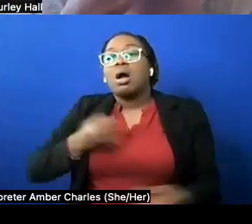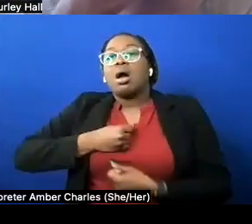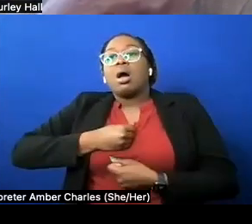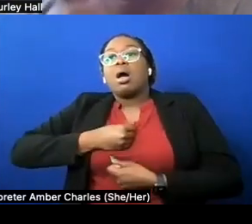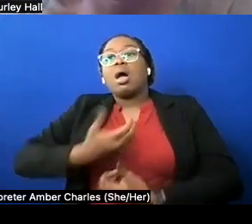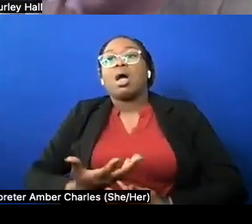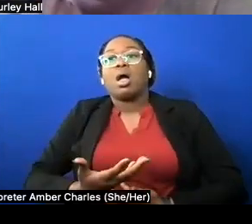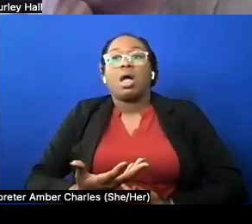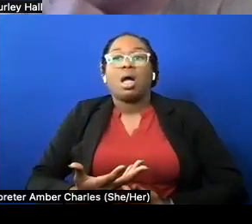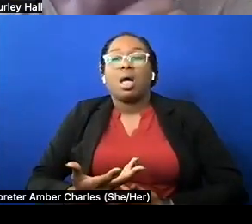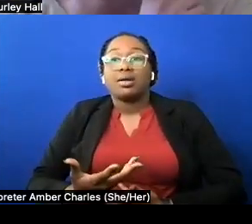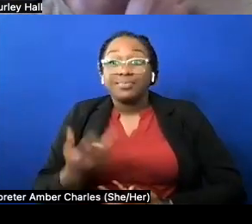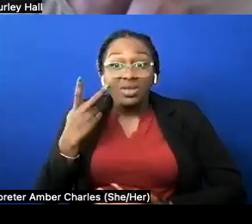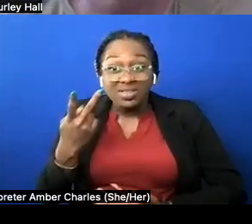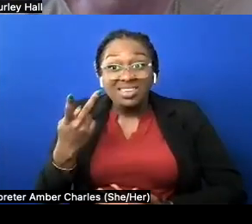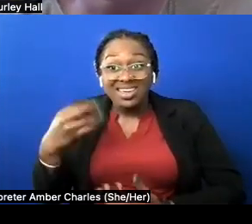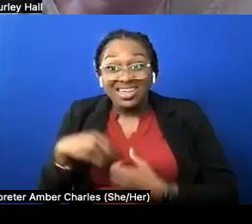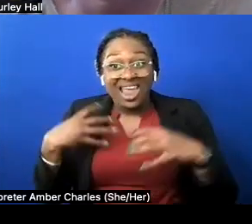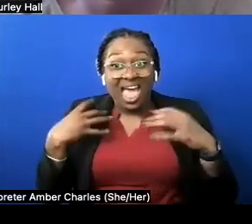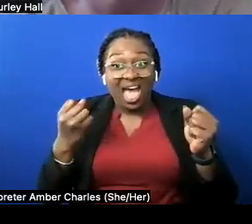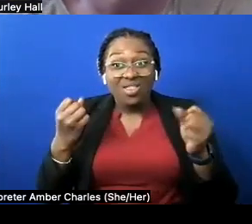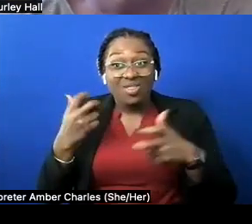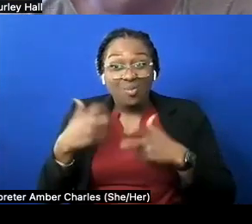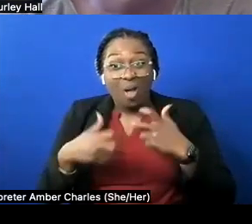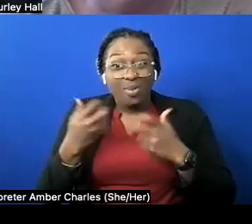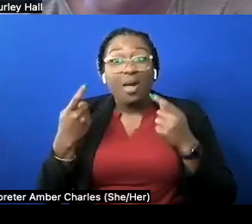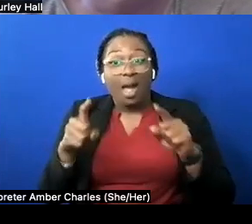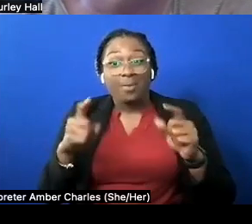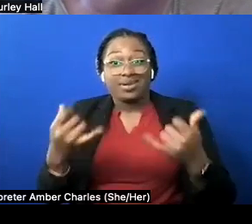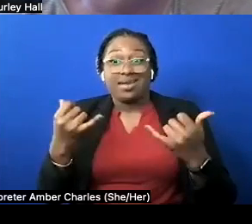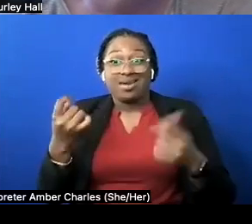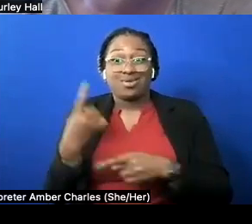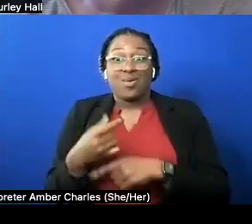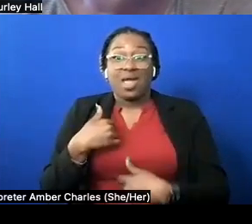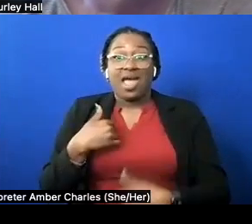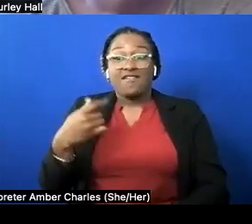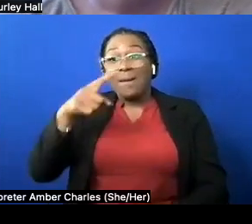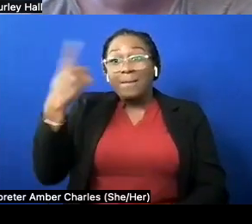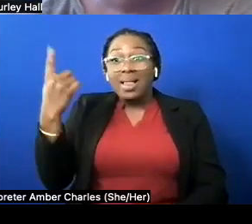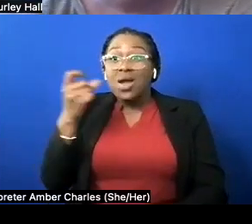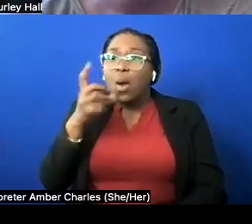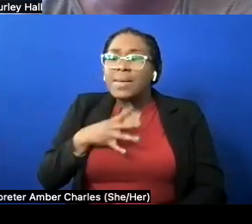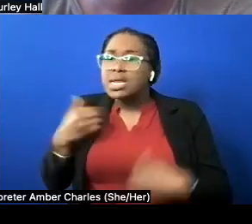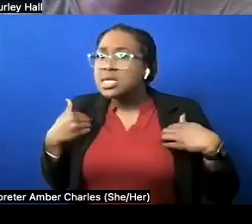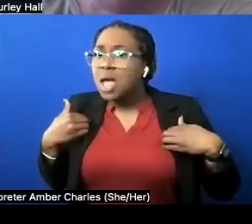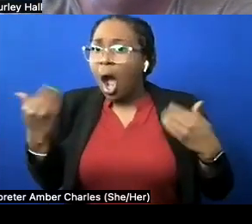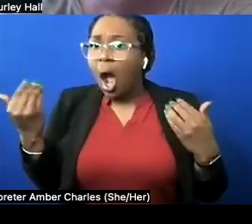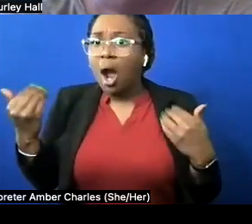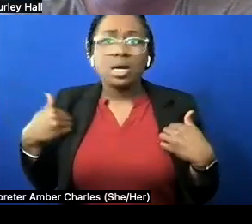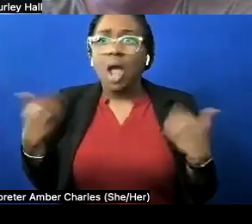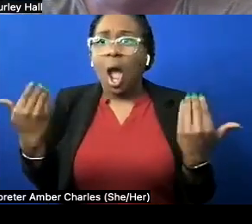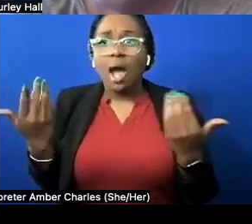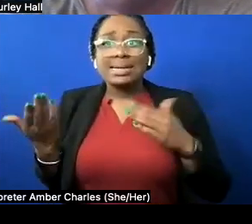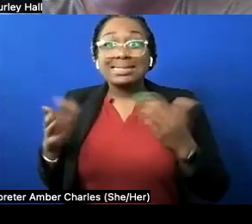out. And you see this in the health epidemics that are out there, right? We have Black women who are young, you know, we have Black women dying in